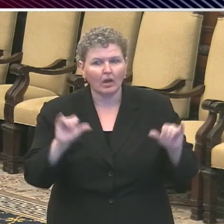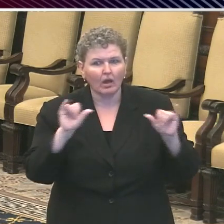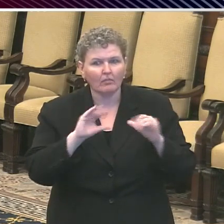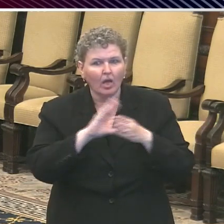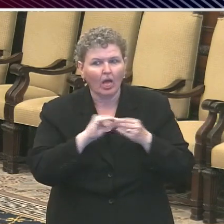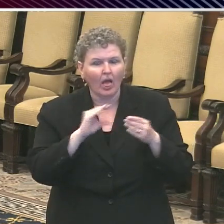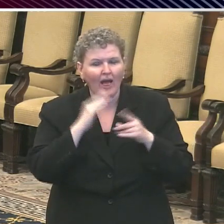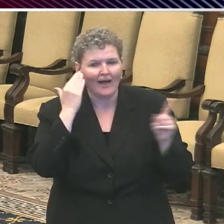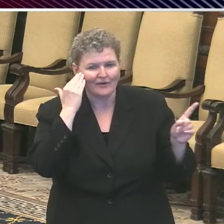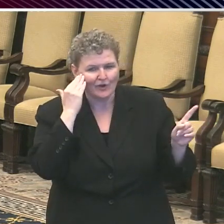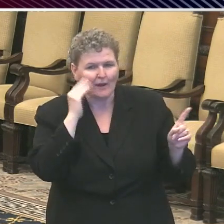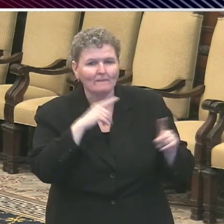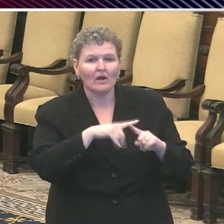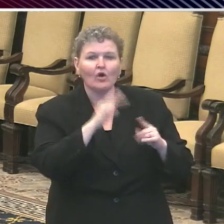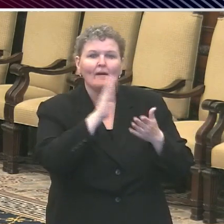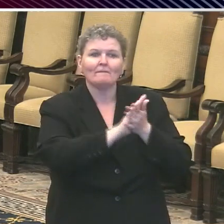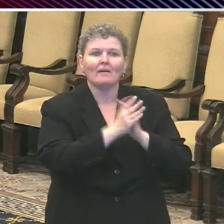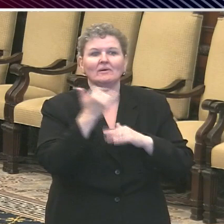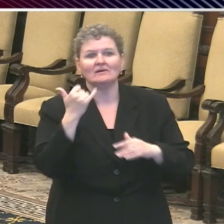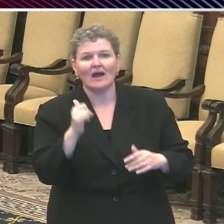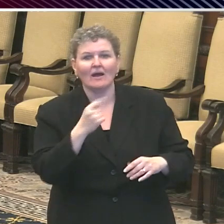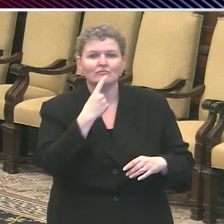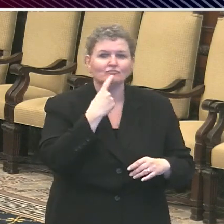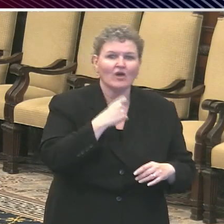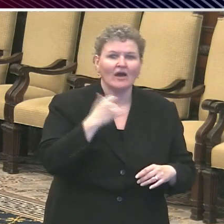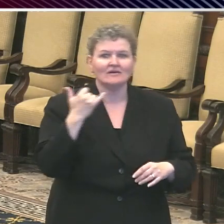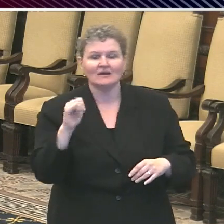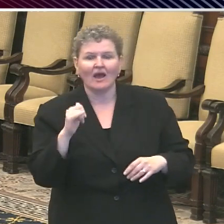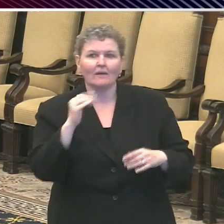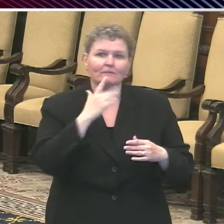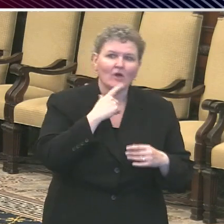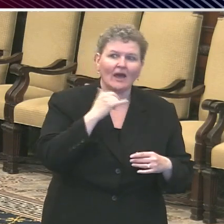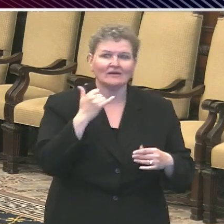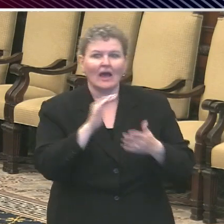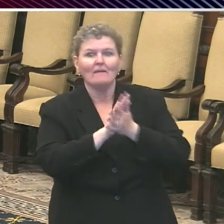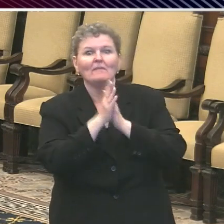should move into the yellow phase, but here I am.